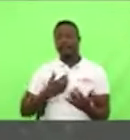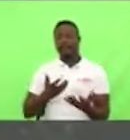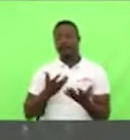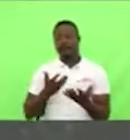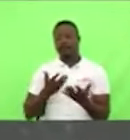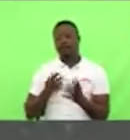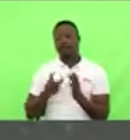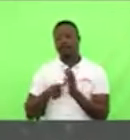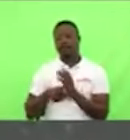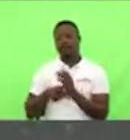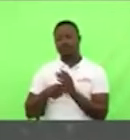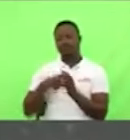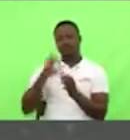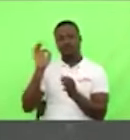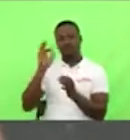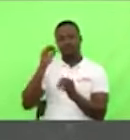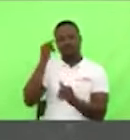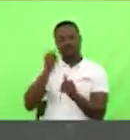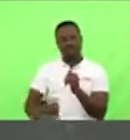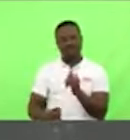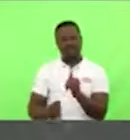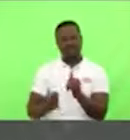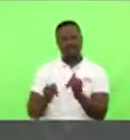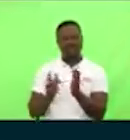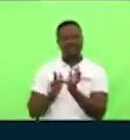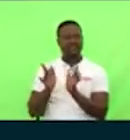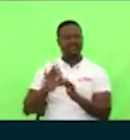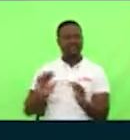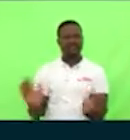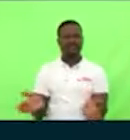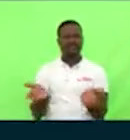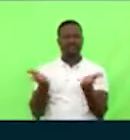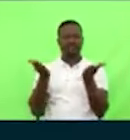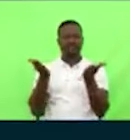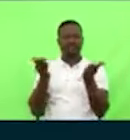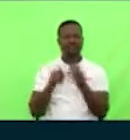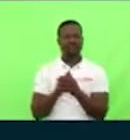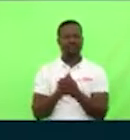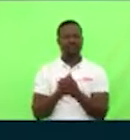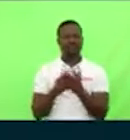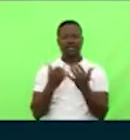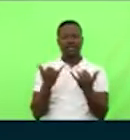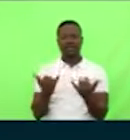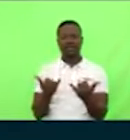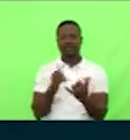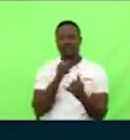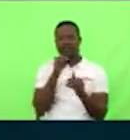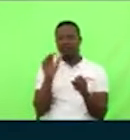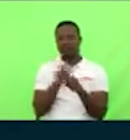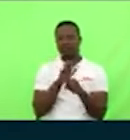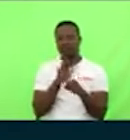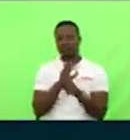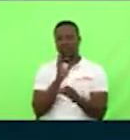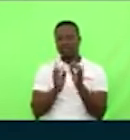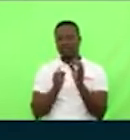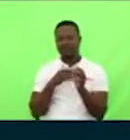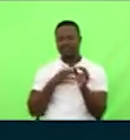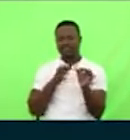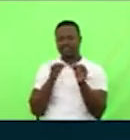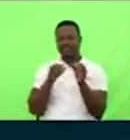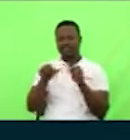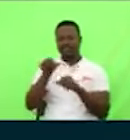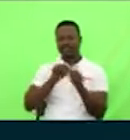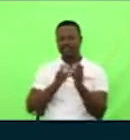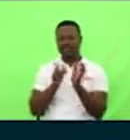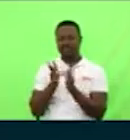by talking about the resurrected Jesus. Now you see, it will not be enough if I don't talk about the